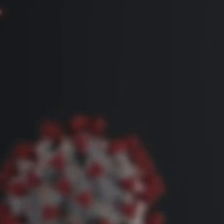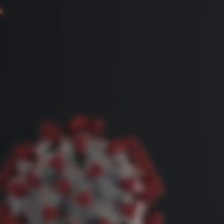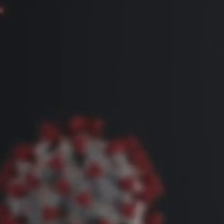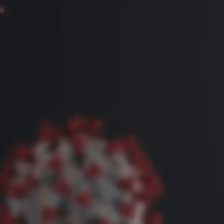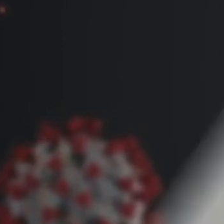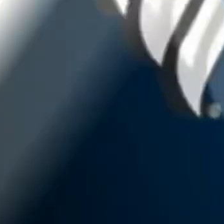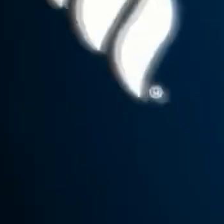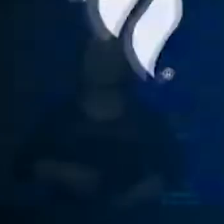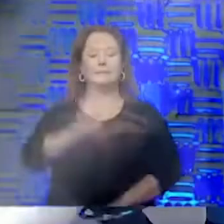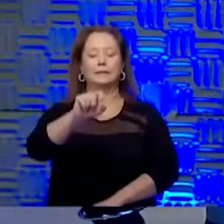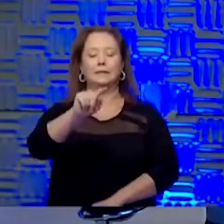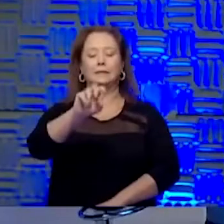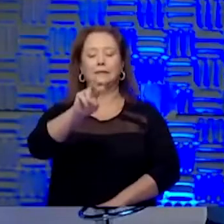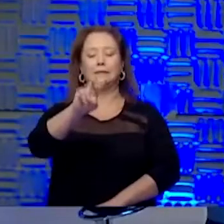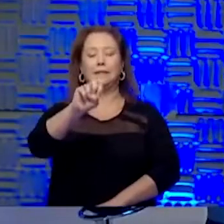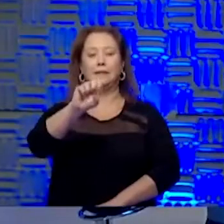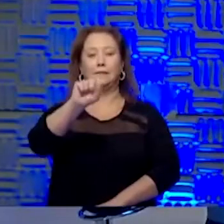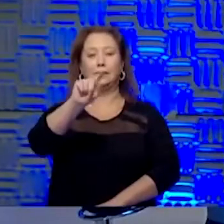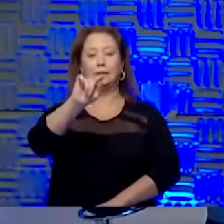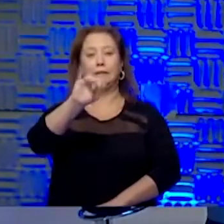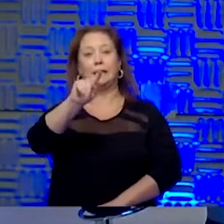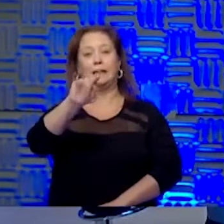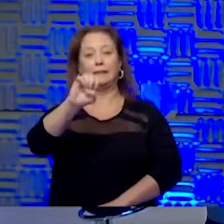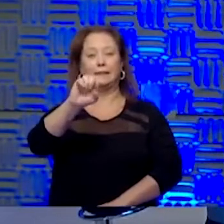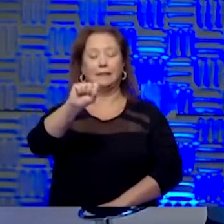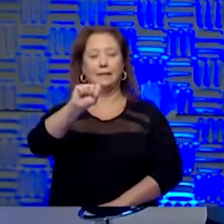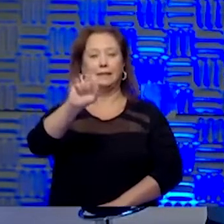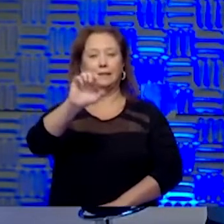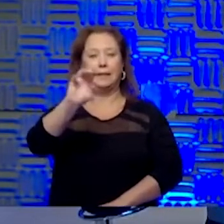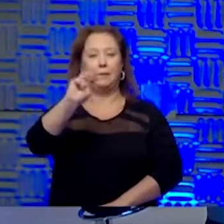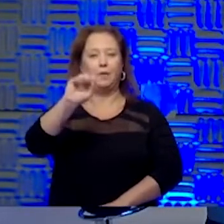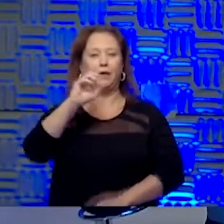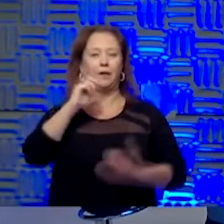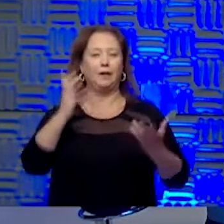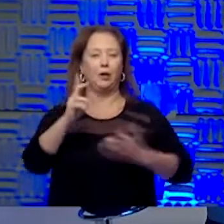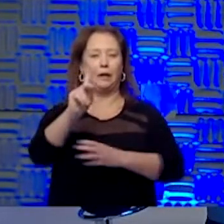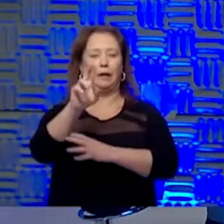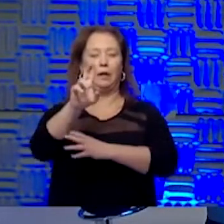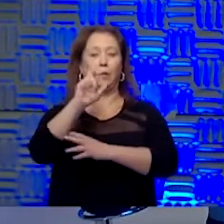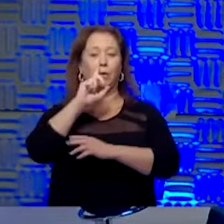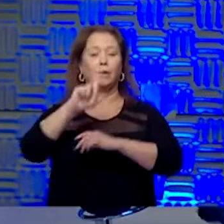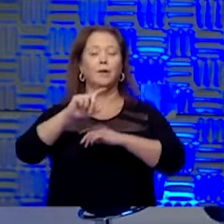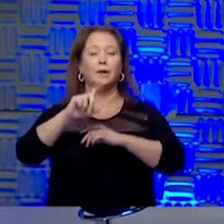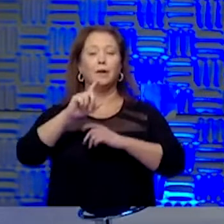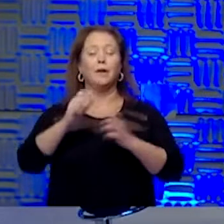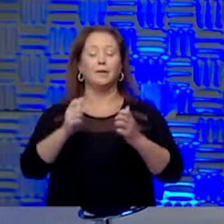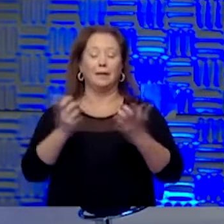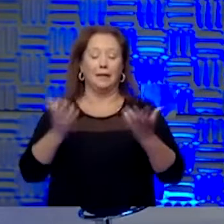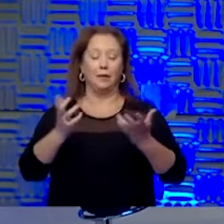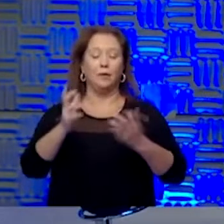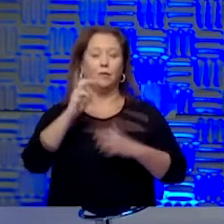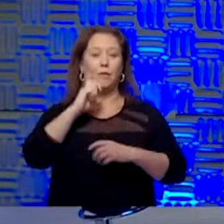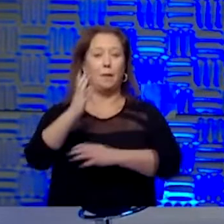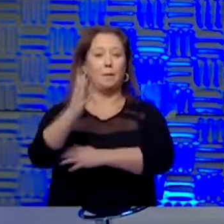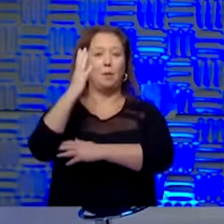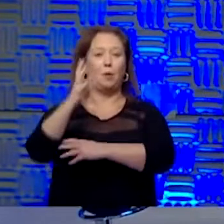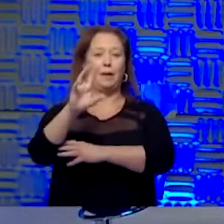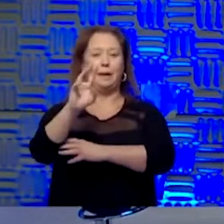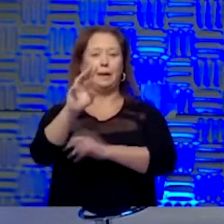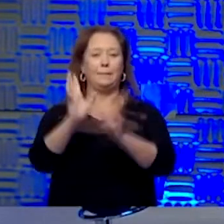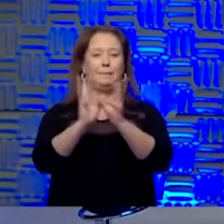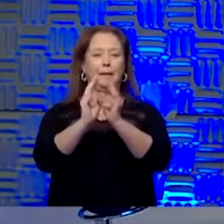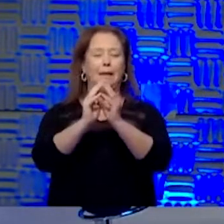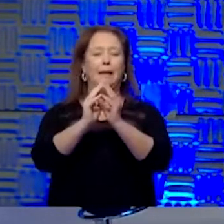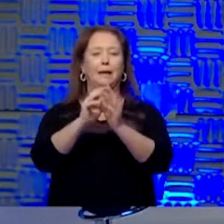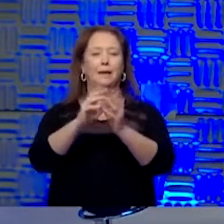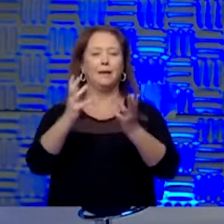Good morning. This is Steve Stites, Chief Medical Officer at the University of Kansas Health System, broadcasting with you live from our morning media update here in